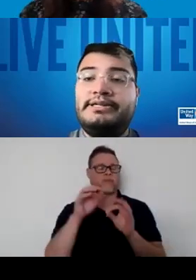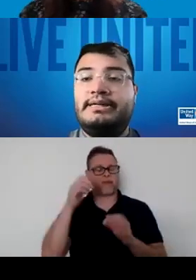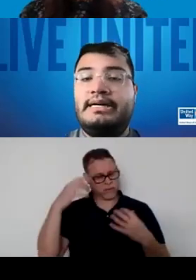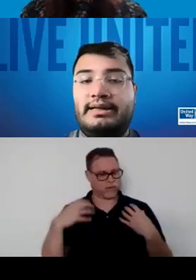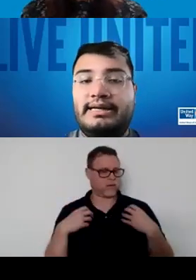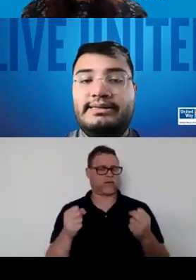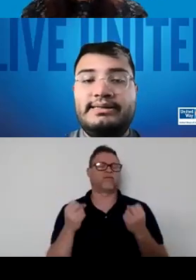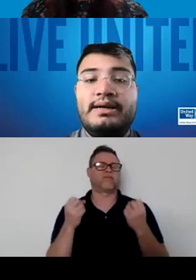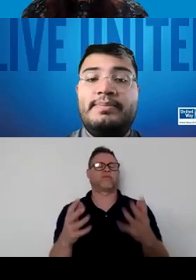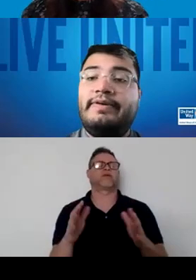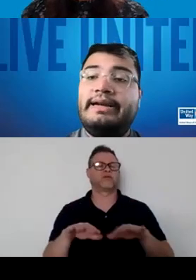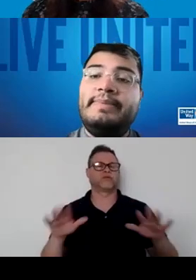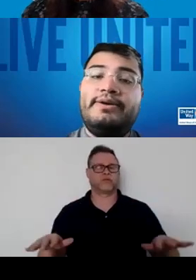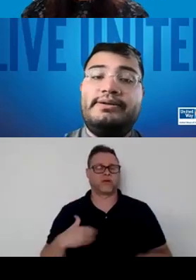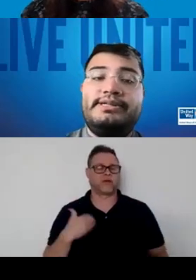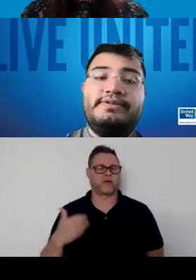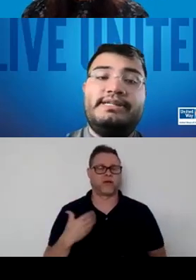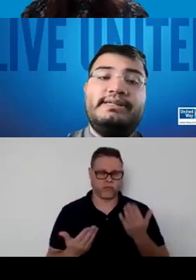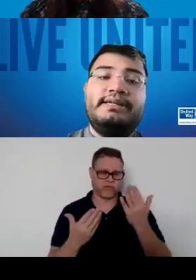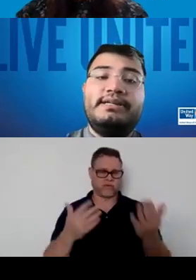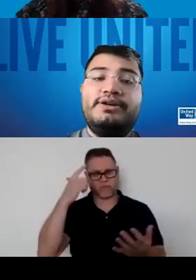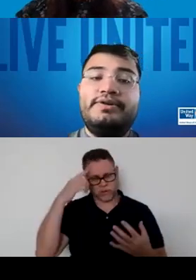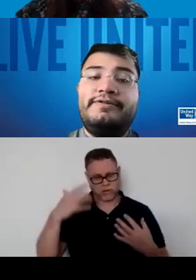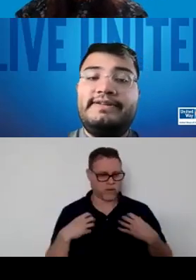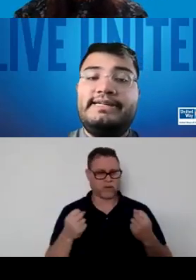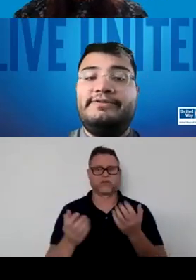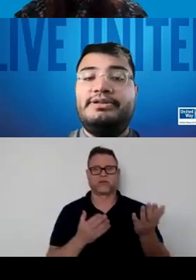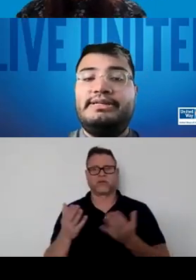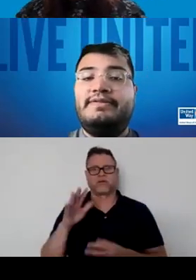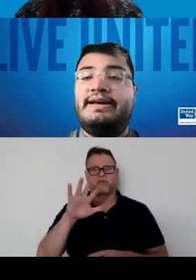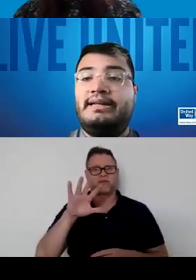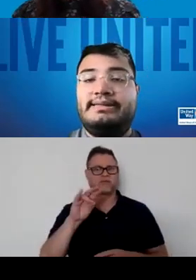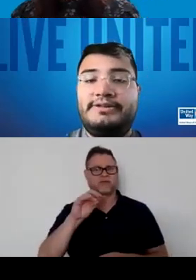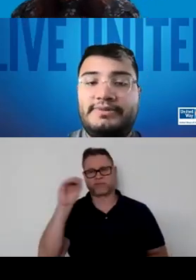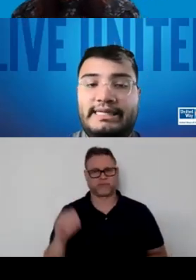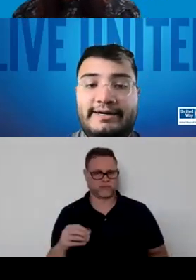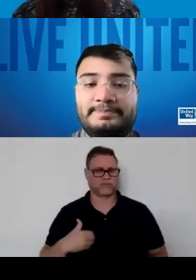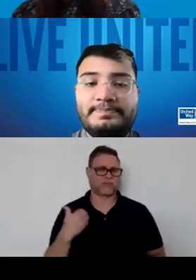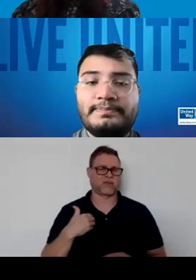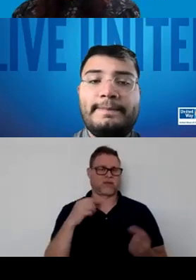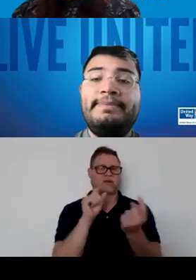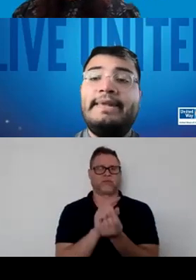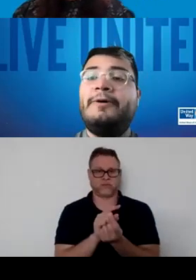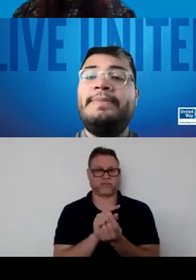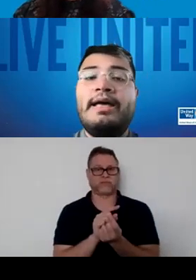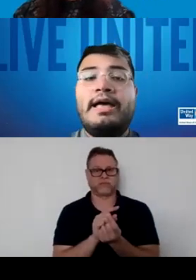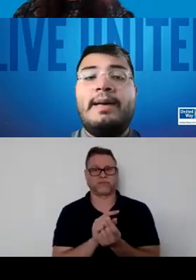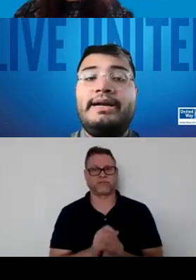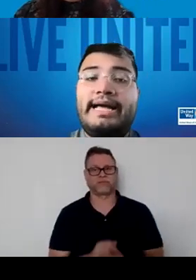many children and adolescents, providing mental health services to over 57% of adolescents who need care.